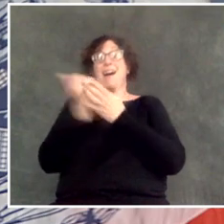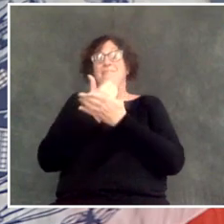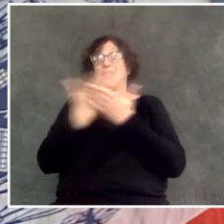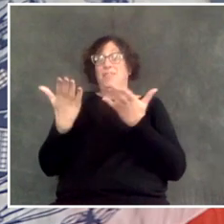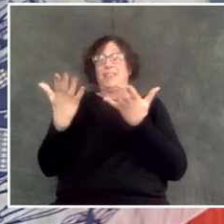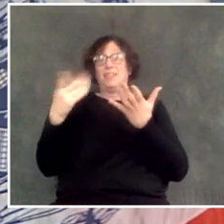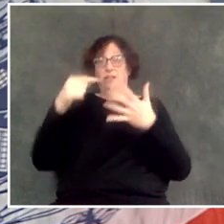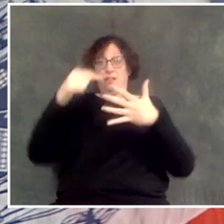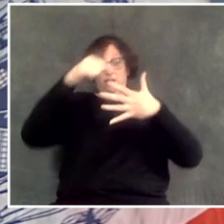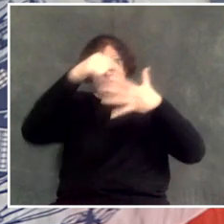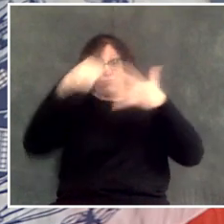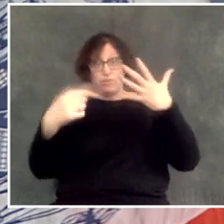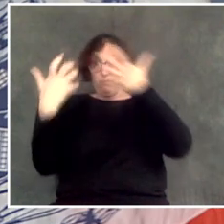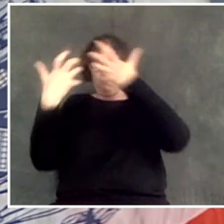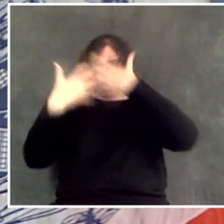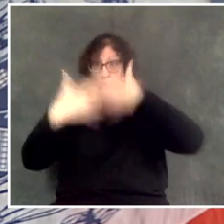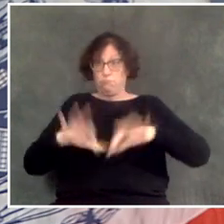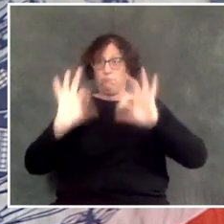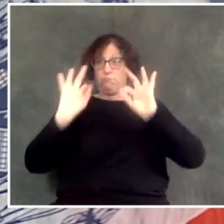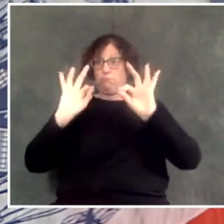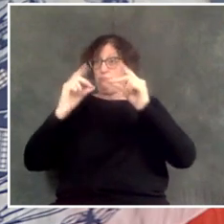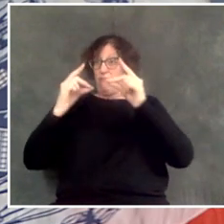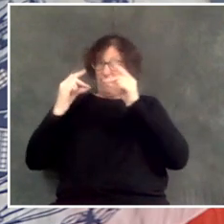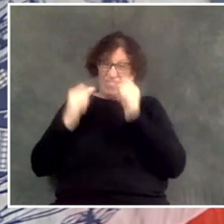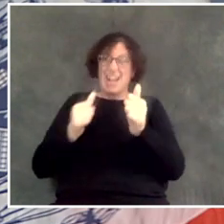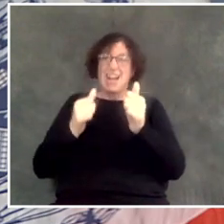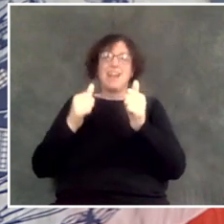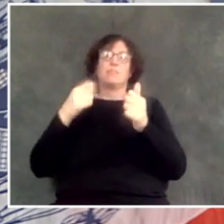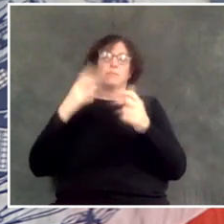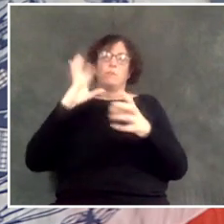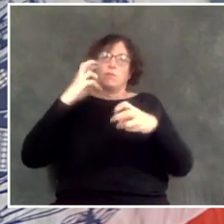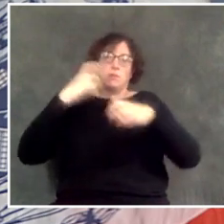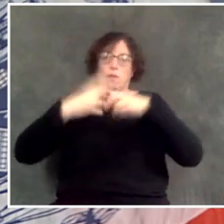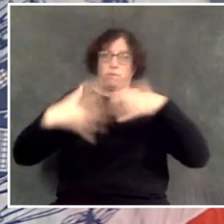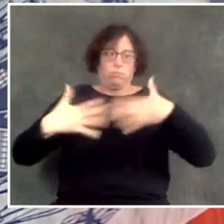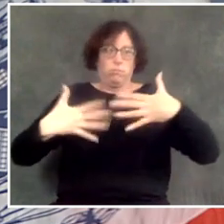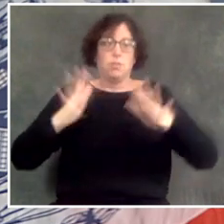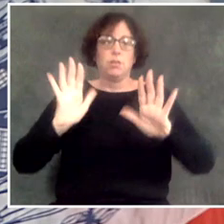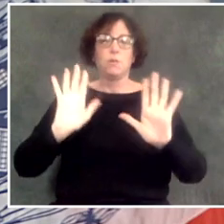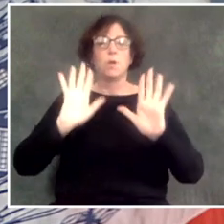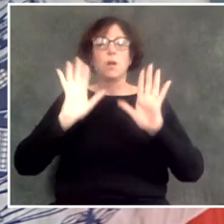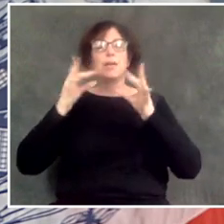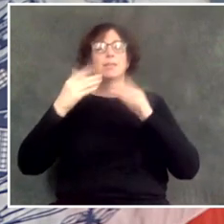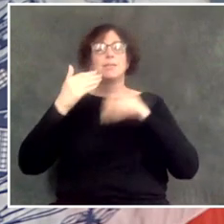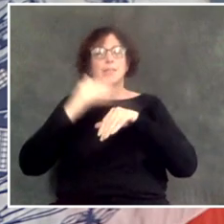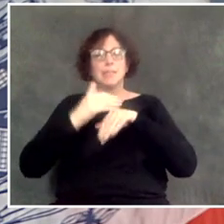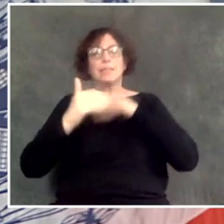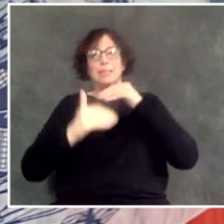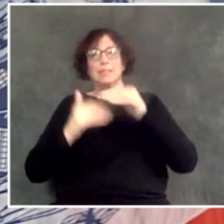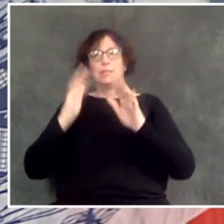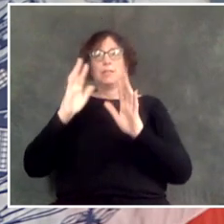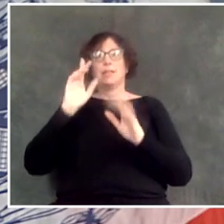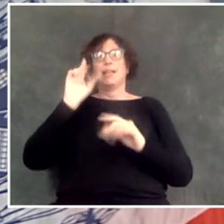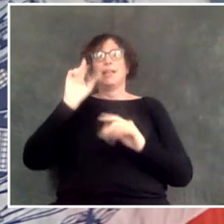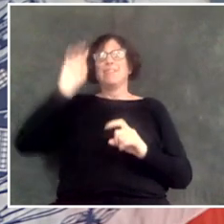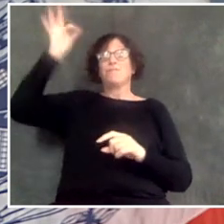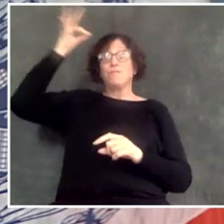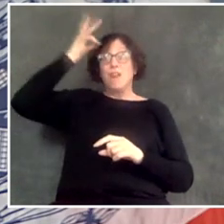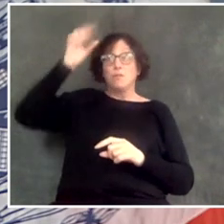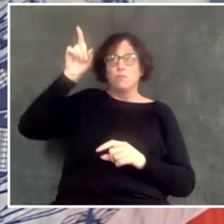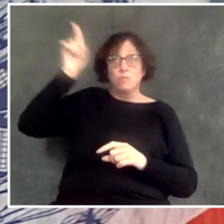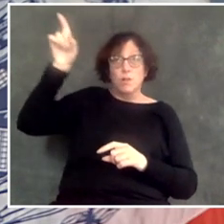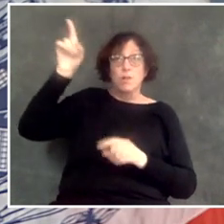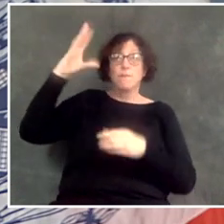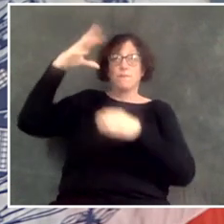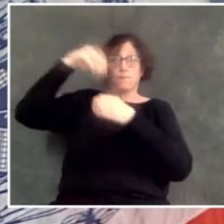thick of this crisis without that deeper national structure for bringing in civilian medical personnel as well. The only way we can